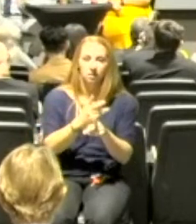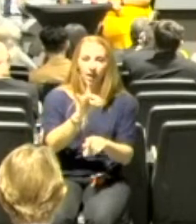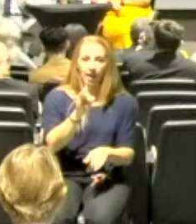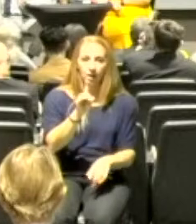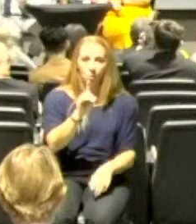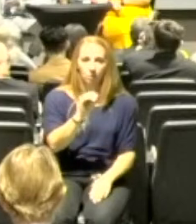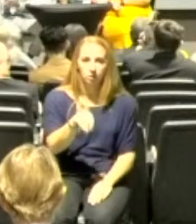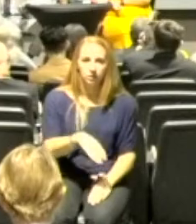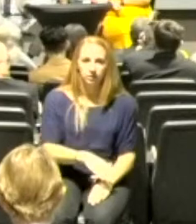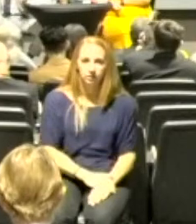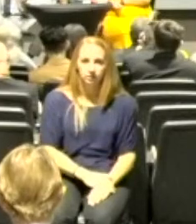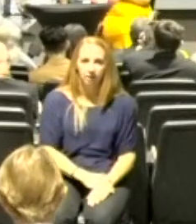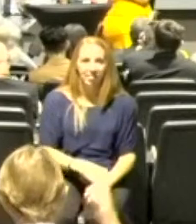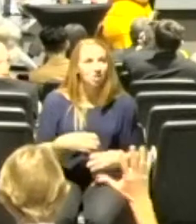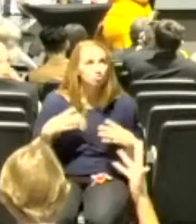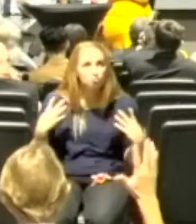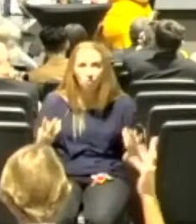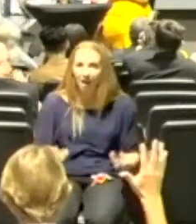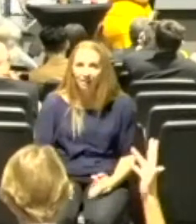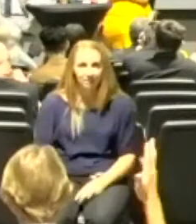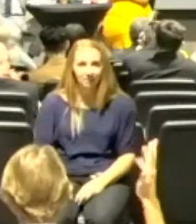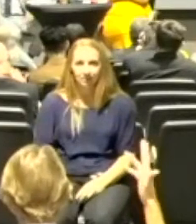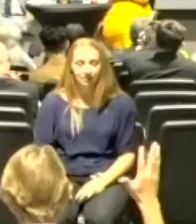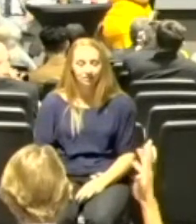81%. That's crazy, that's so good.